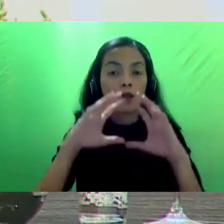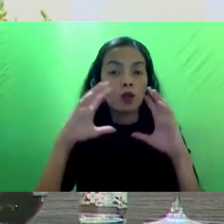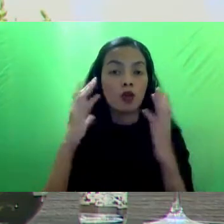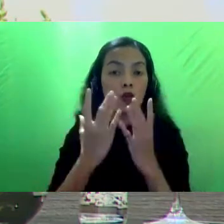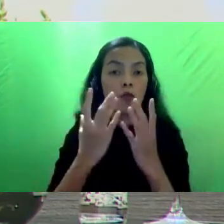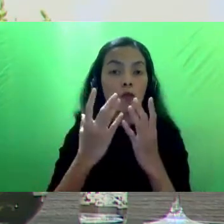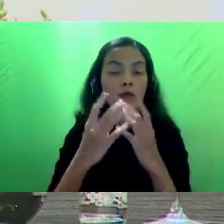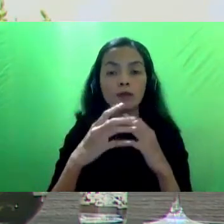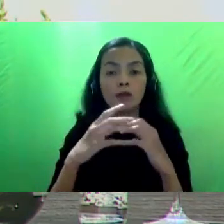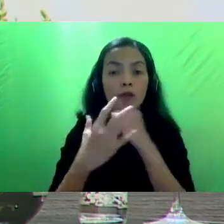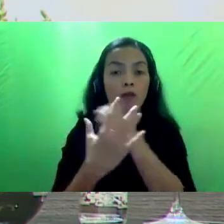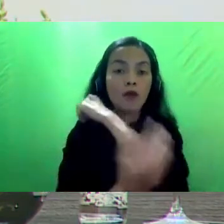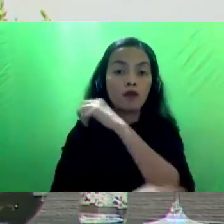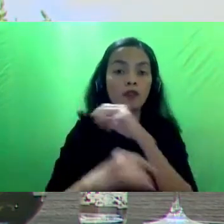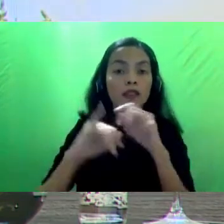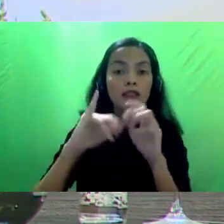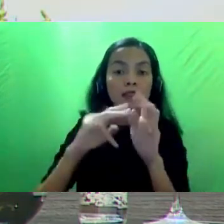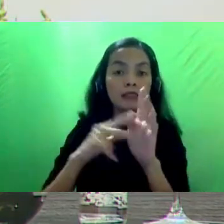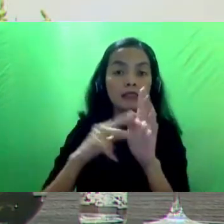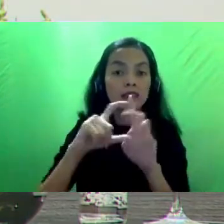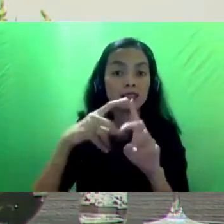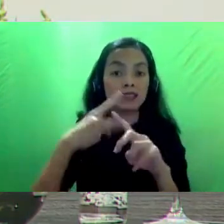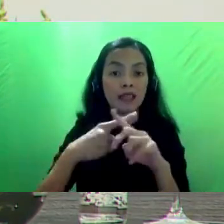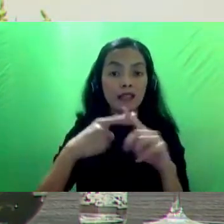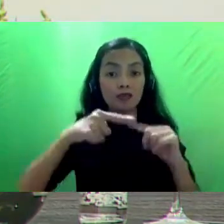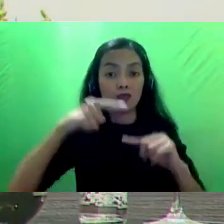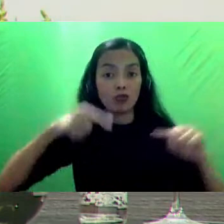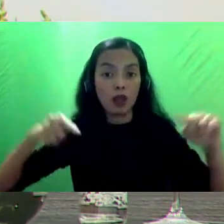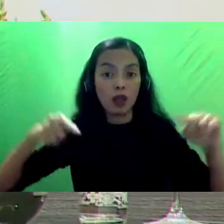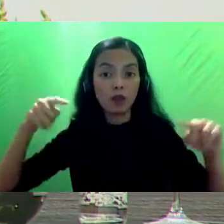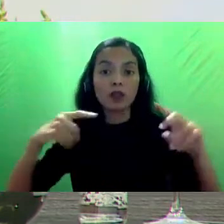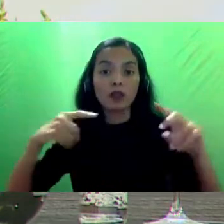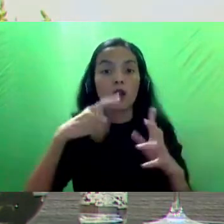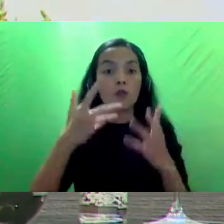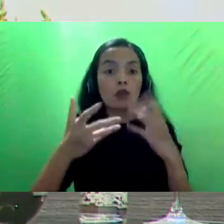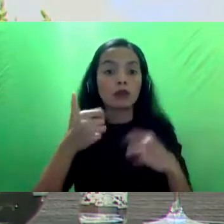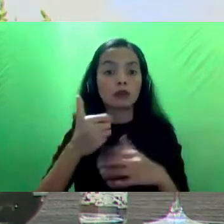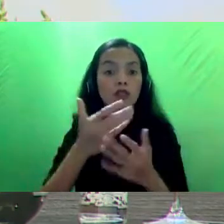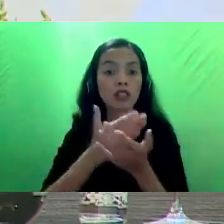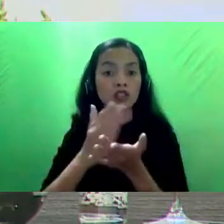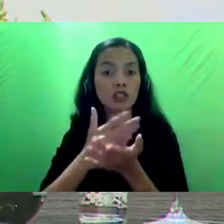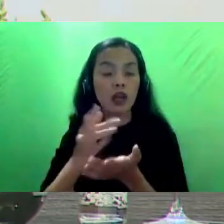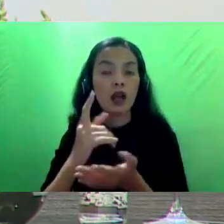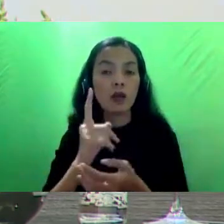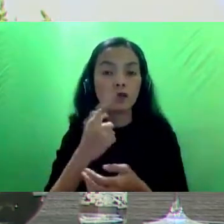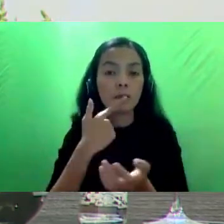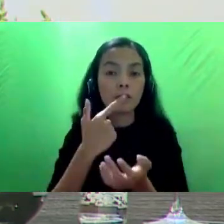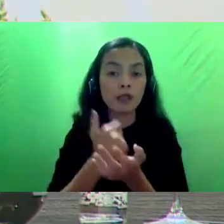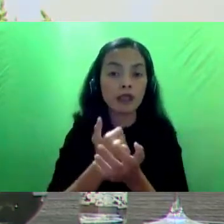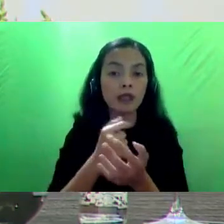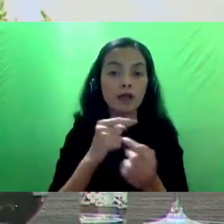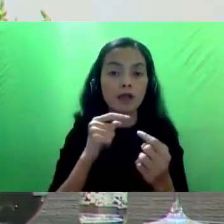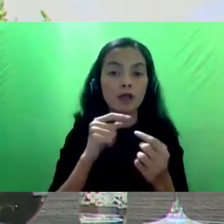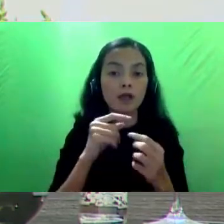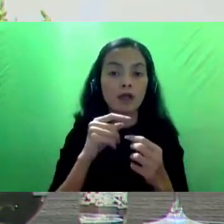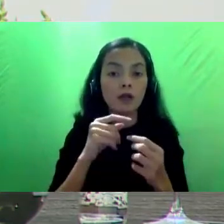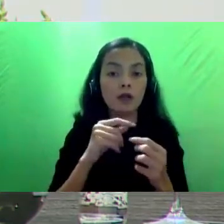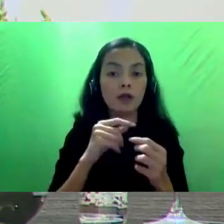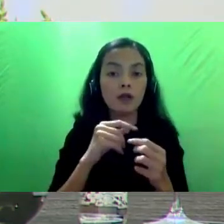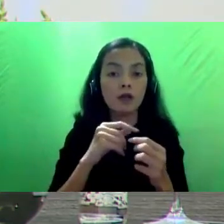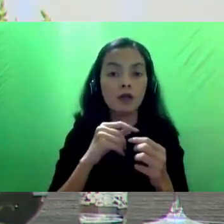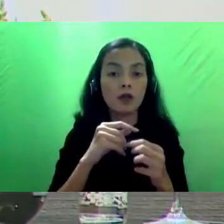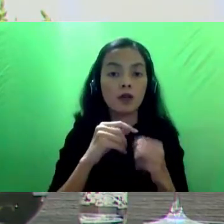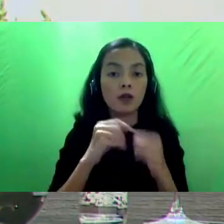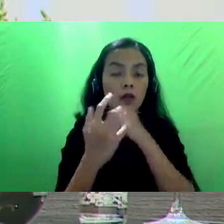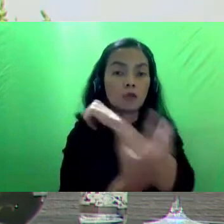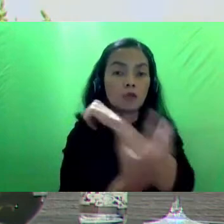And also, would you please share with us why does it matter in the relation of the multidimensional poverty in the midst